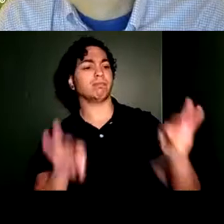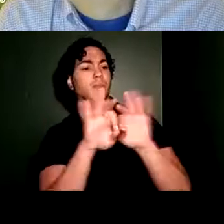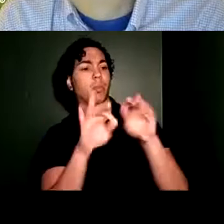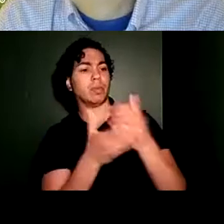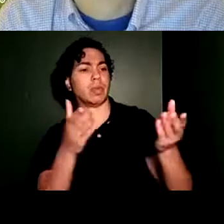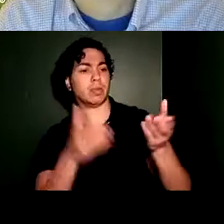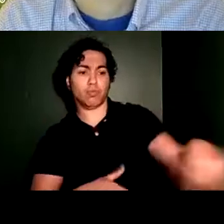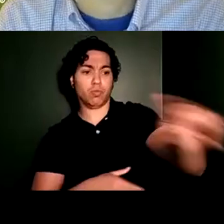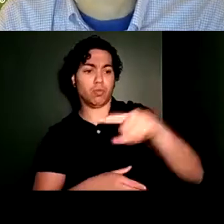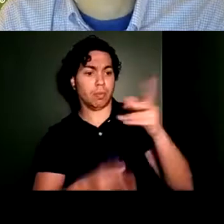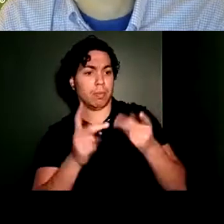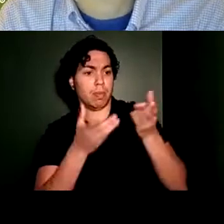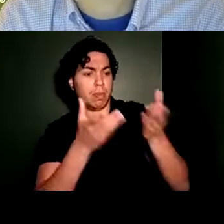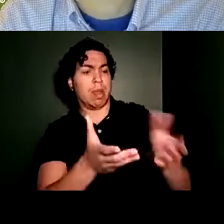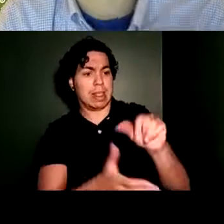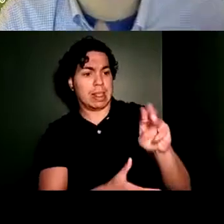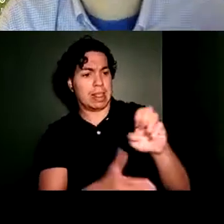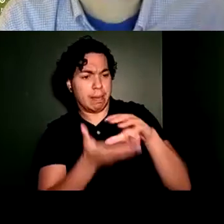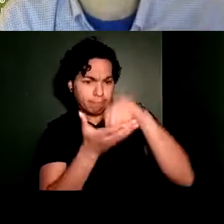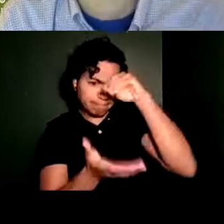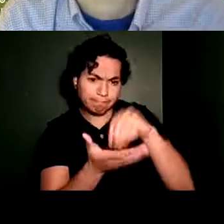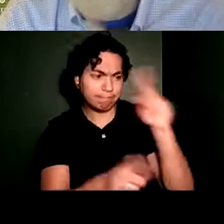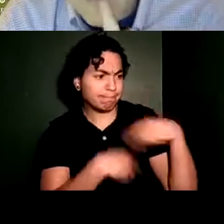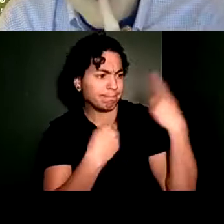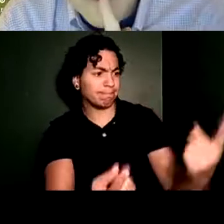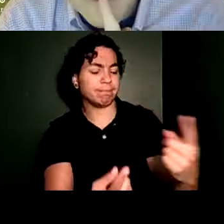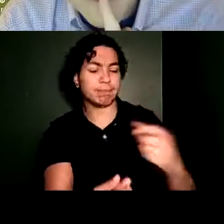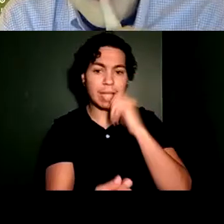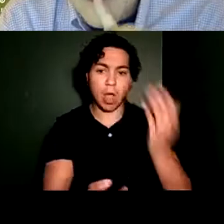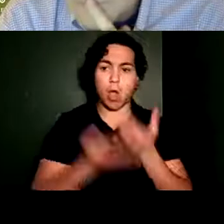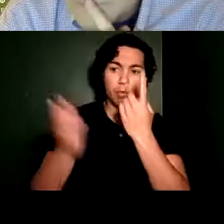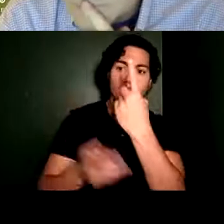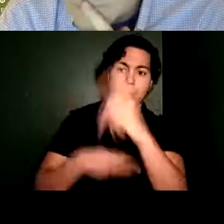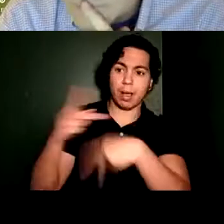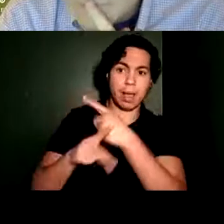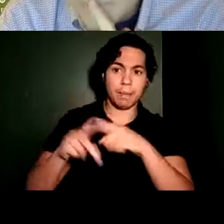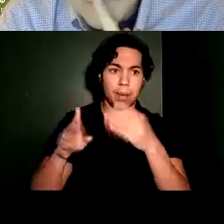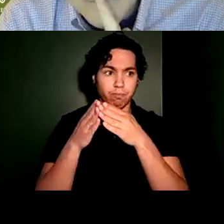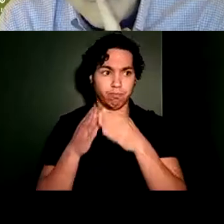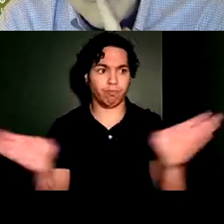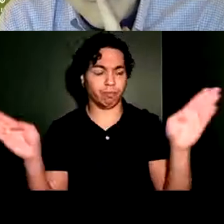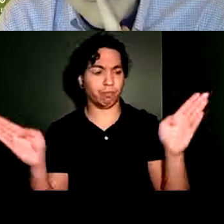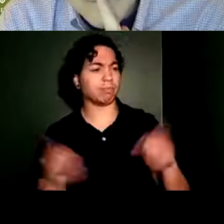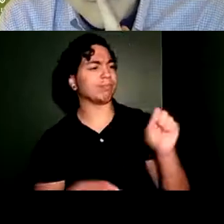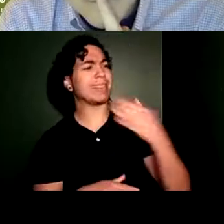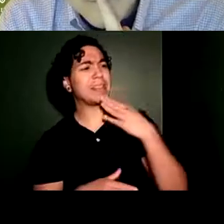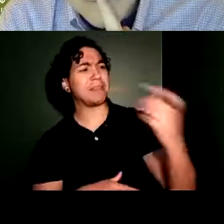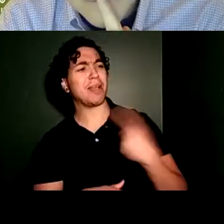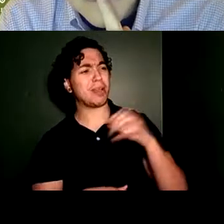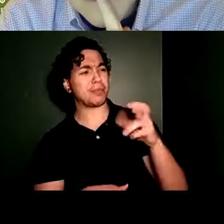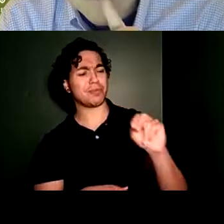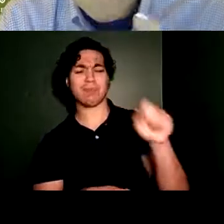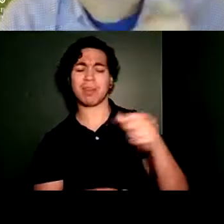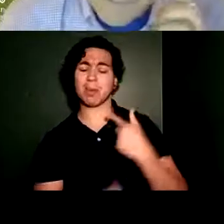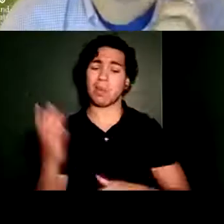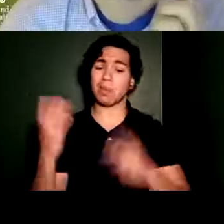has, you know, by offering not just one type of vehicle? Yeah, thank you for that, John. What we've seen in